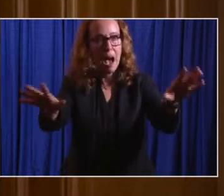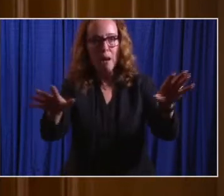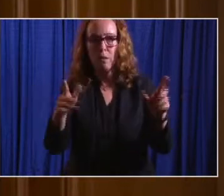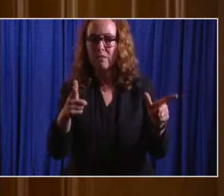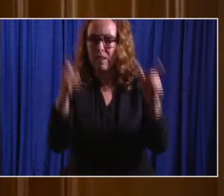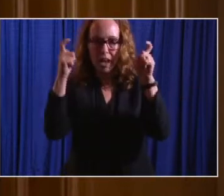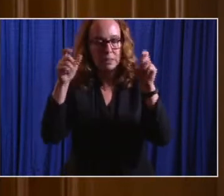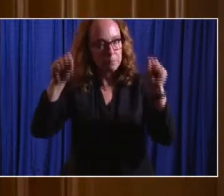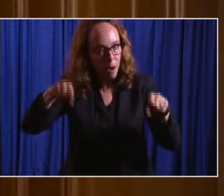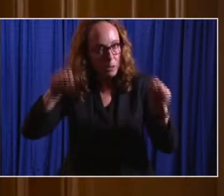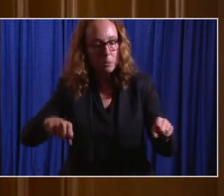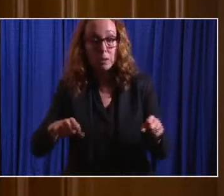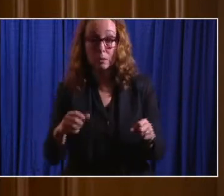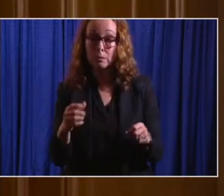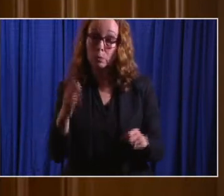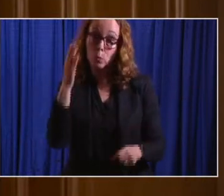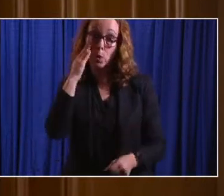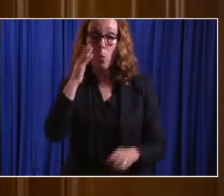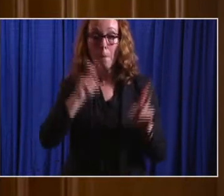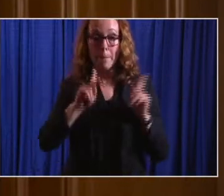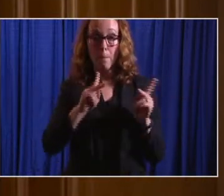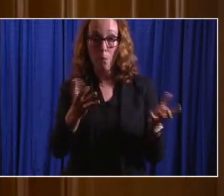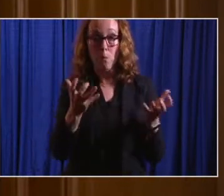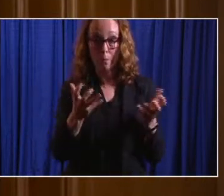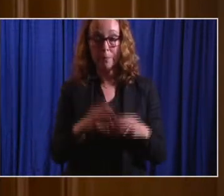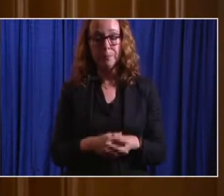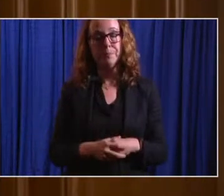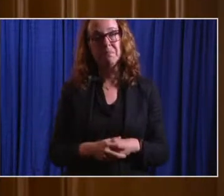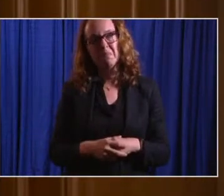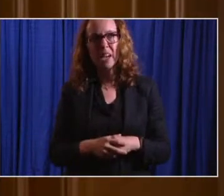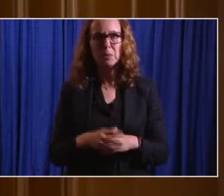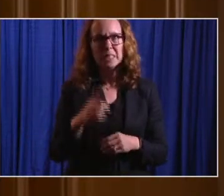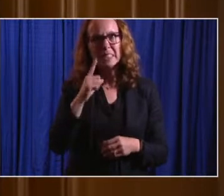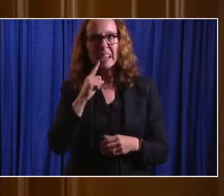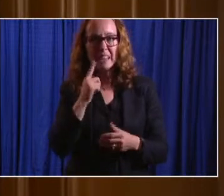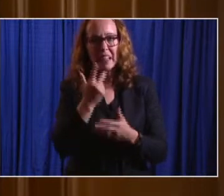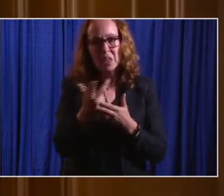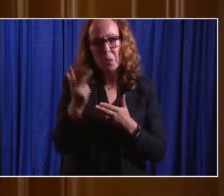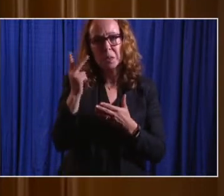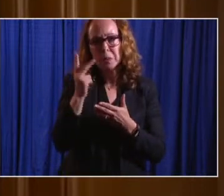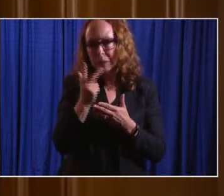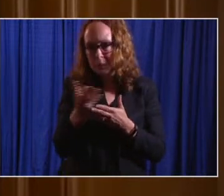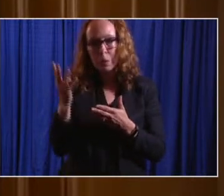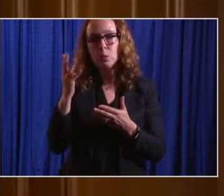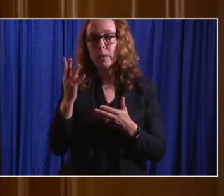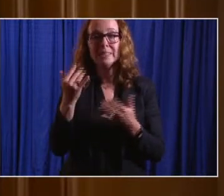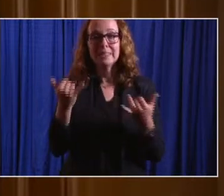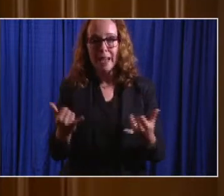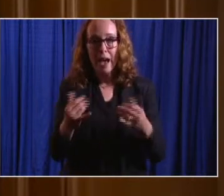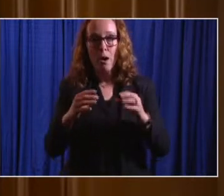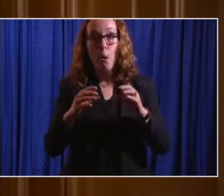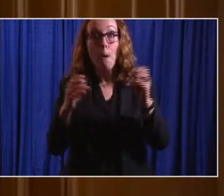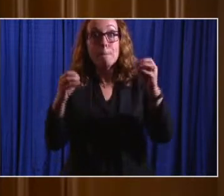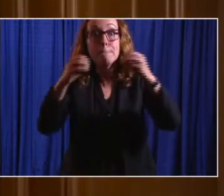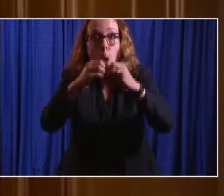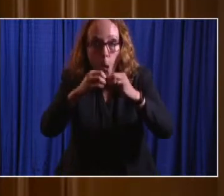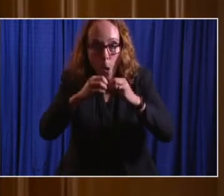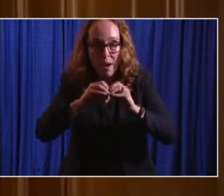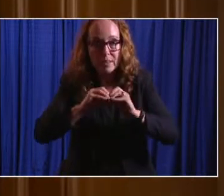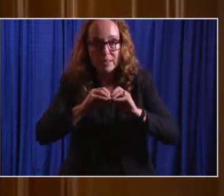tremendous demand. What we've done in the last several weeks is we've tried to spread this out even more. For